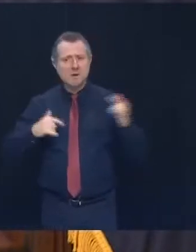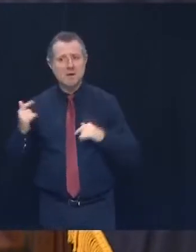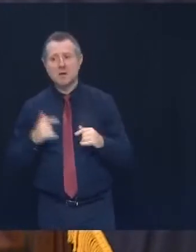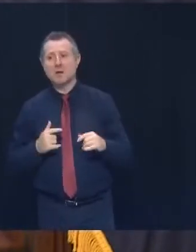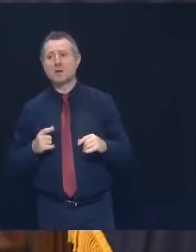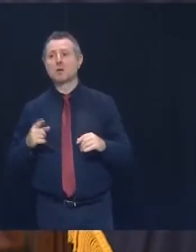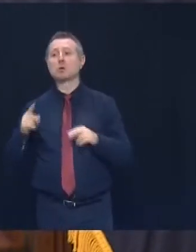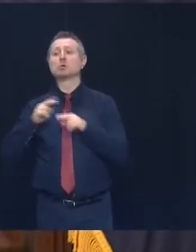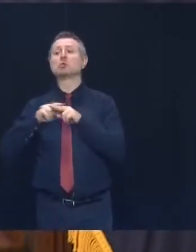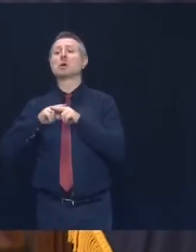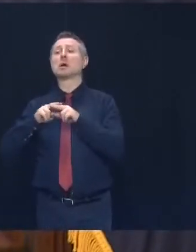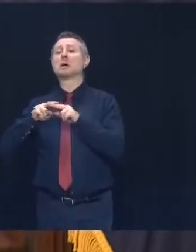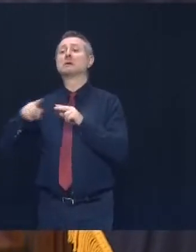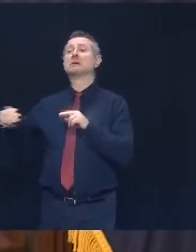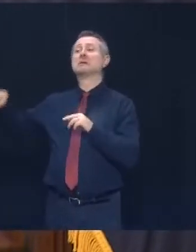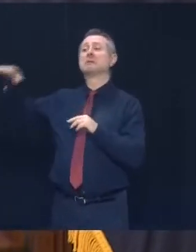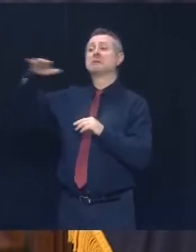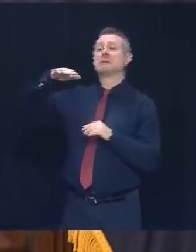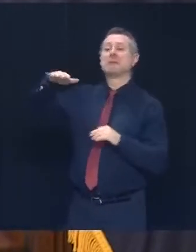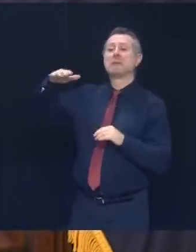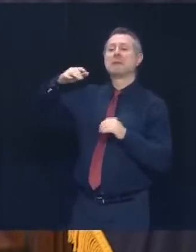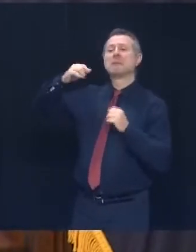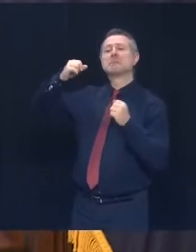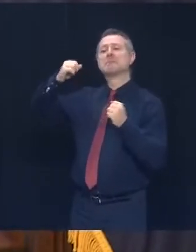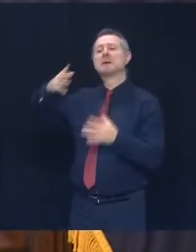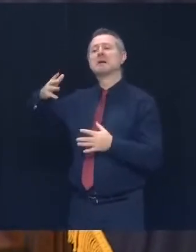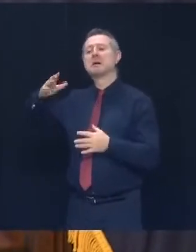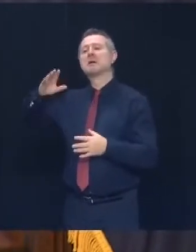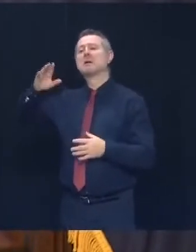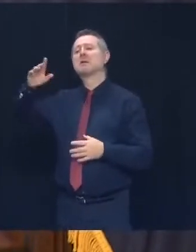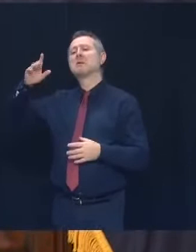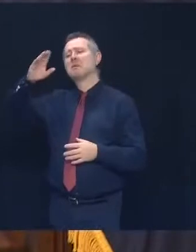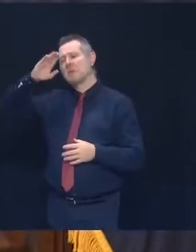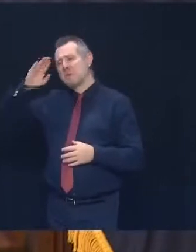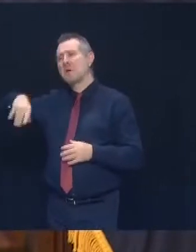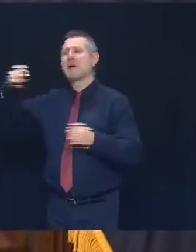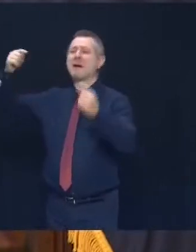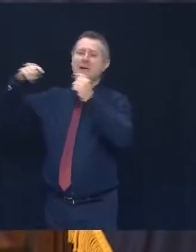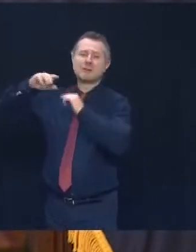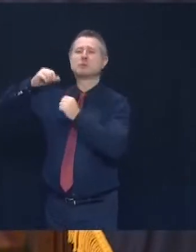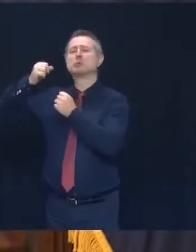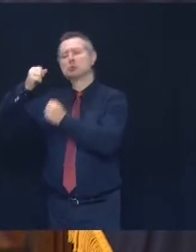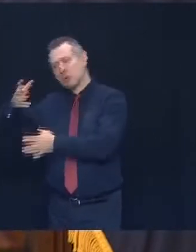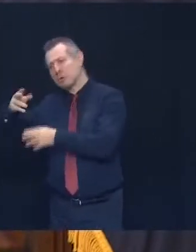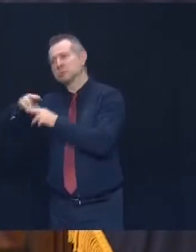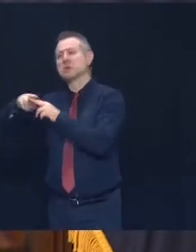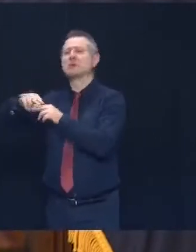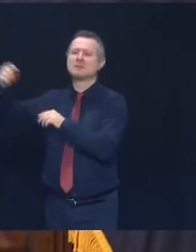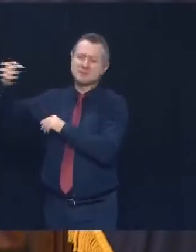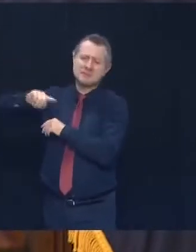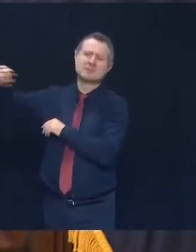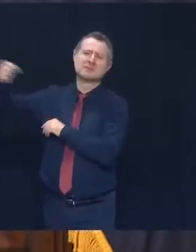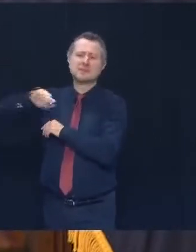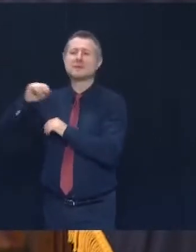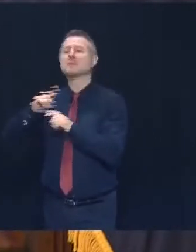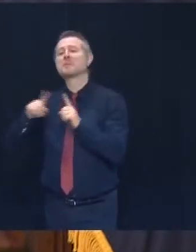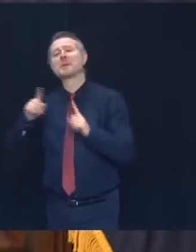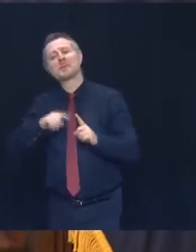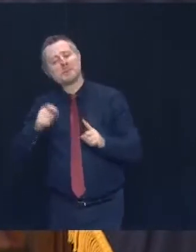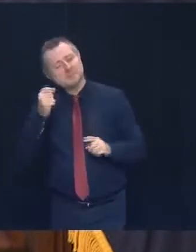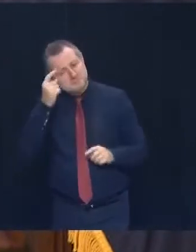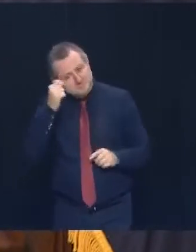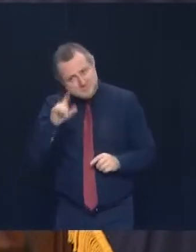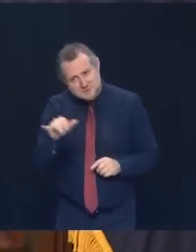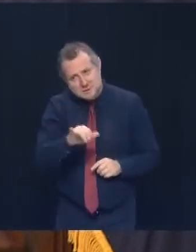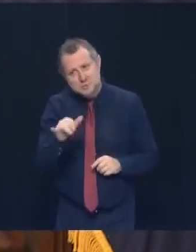trains, New Jersey Transit, dozens of trains a day. Yeah, dozens of trains a day, that's true. But also multiple